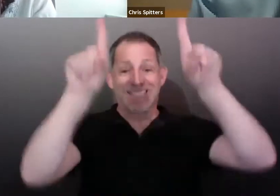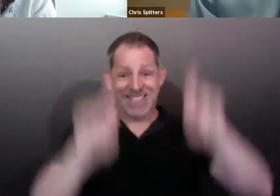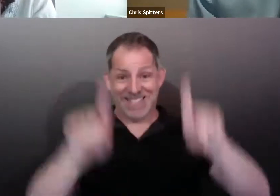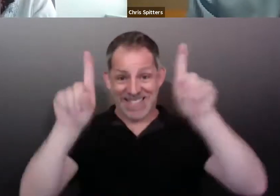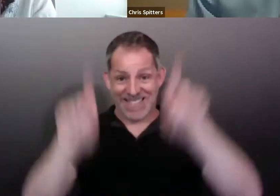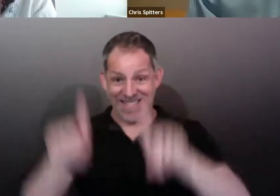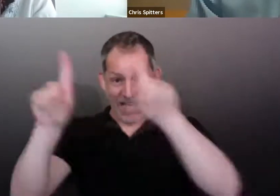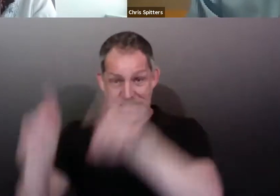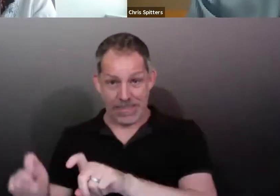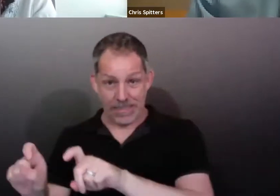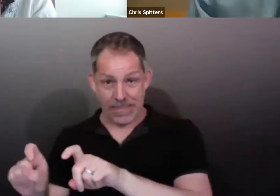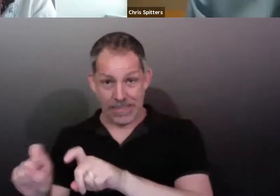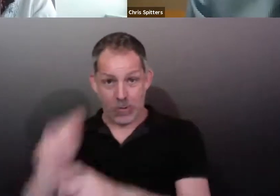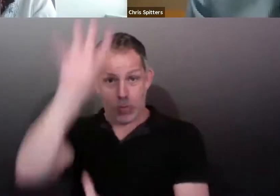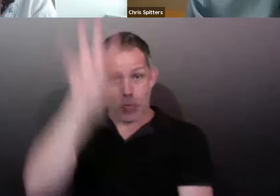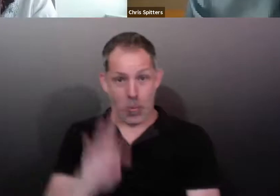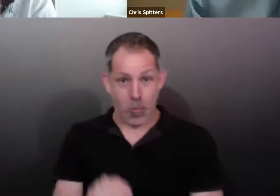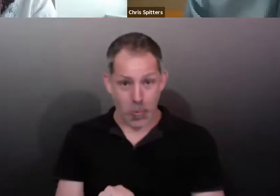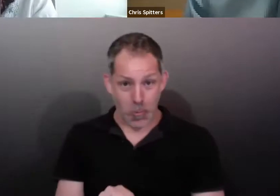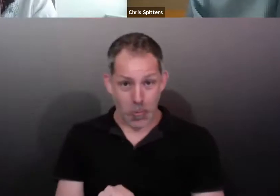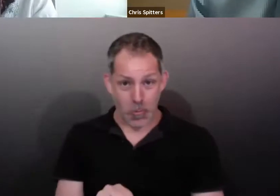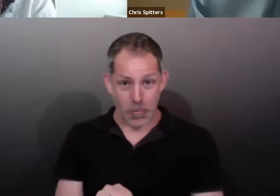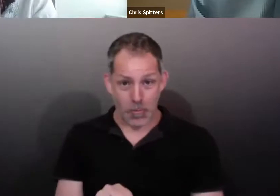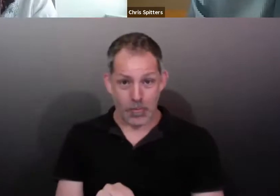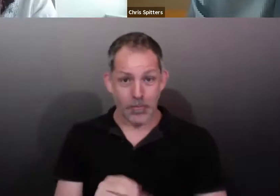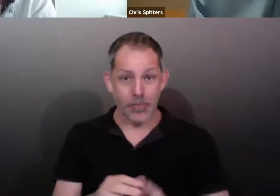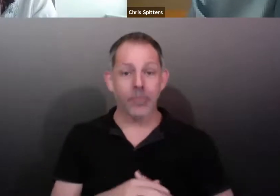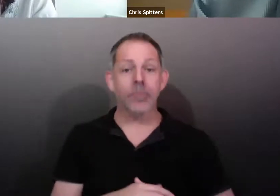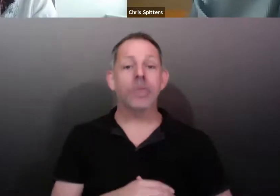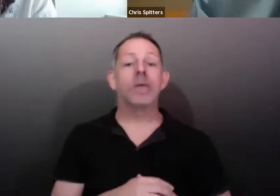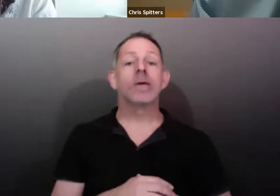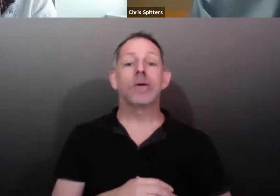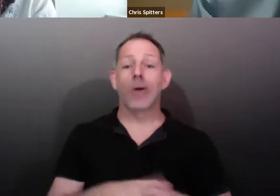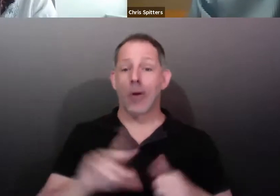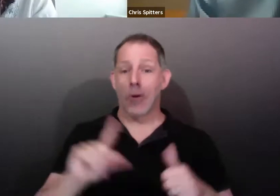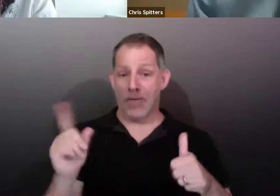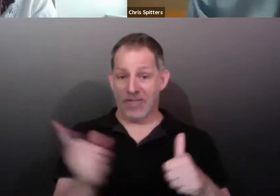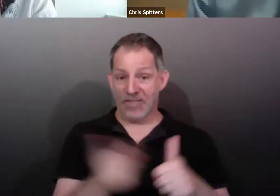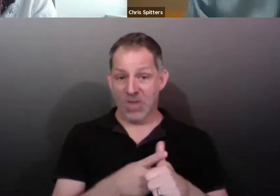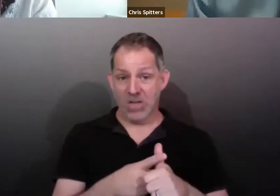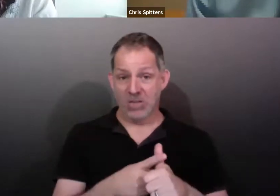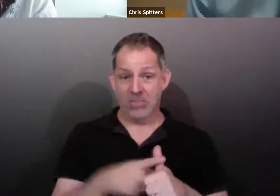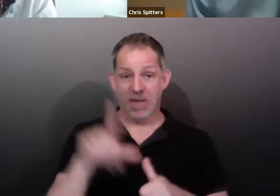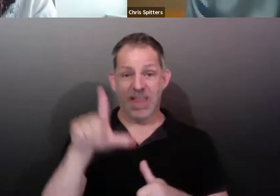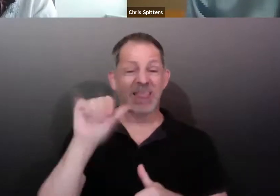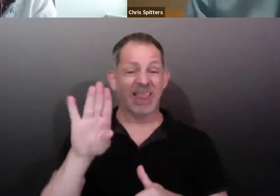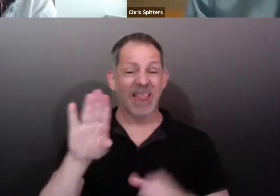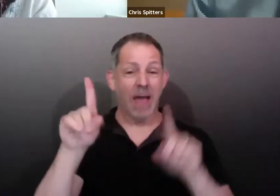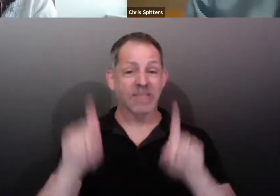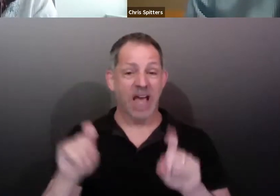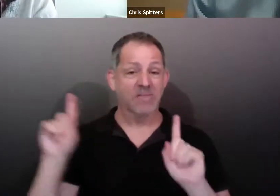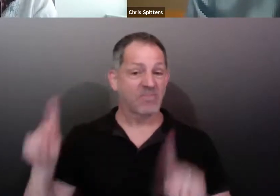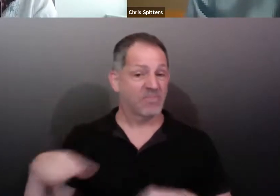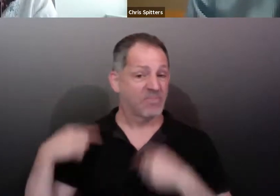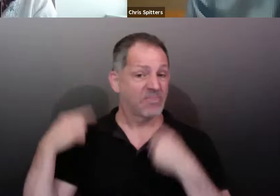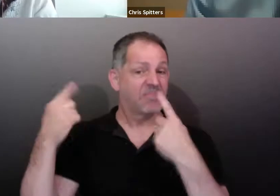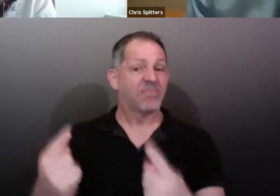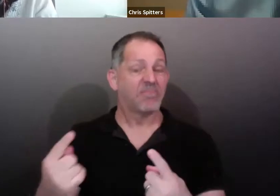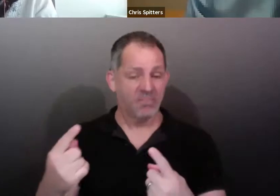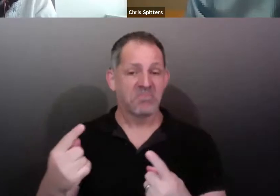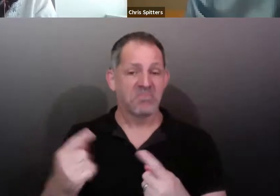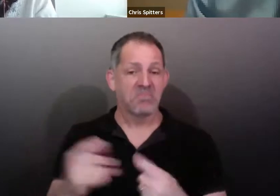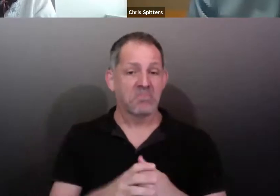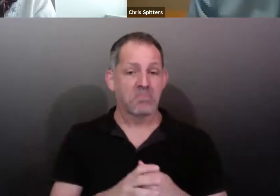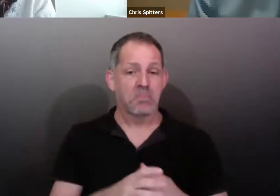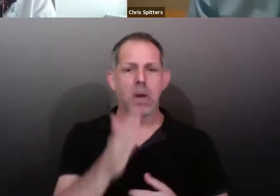doing laboratory testing for this. And it's used by some public health labs with a lot of other testing, like